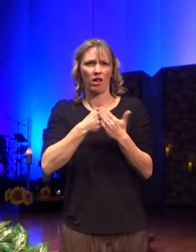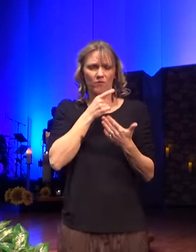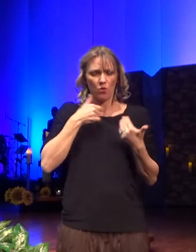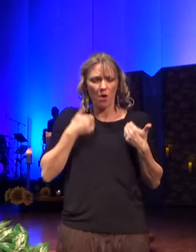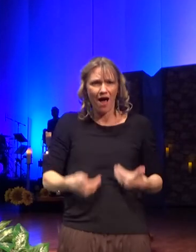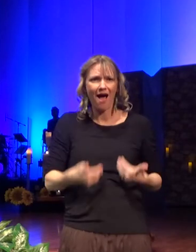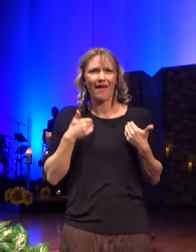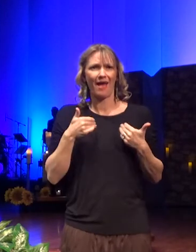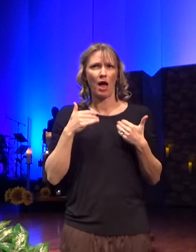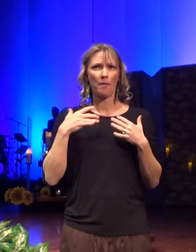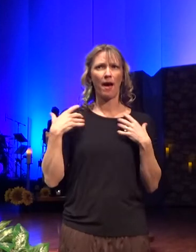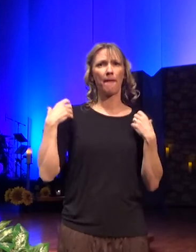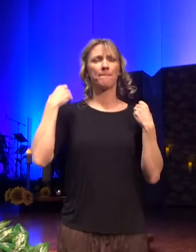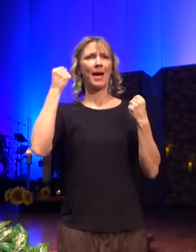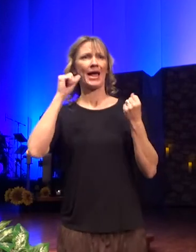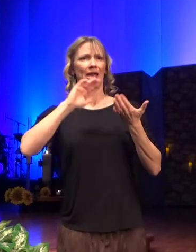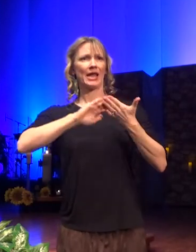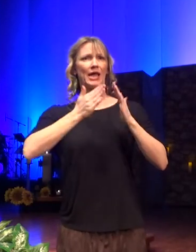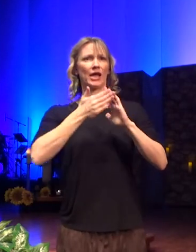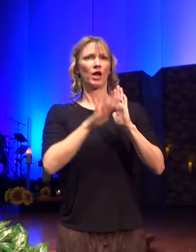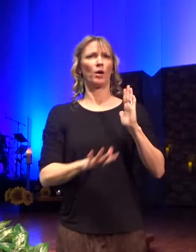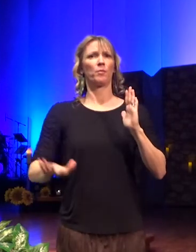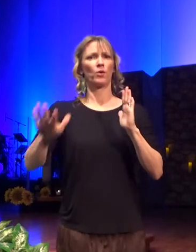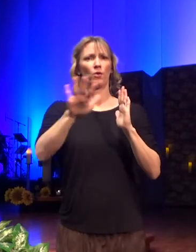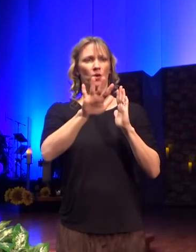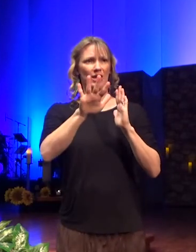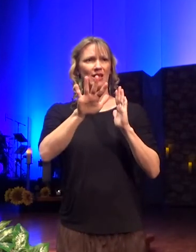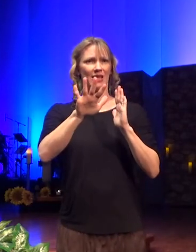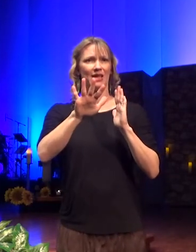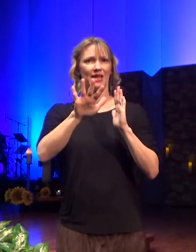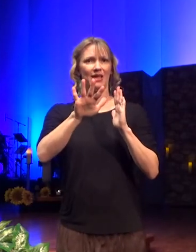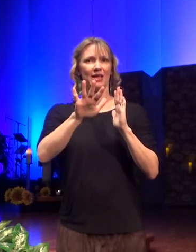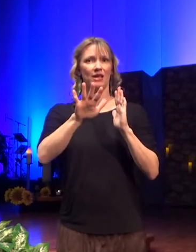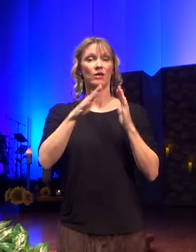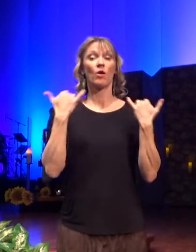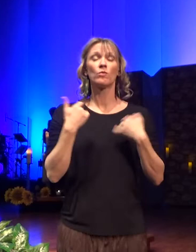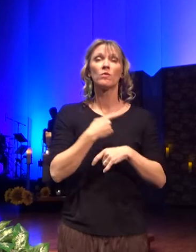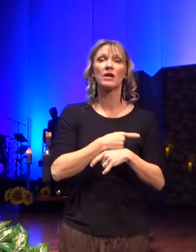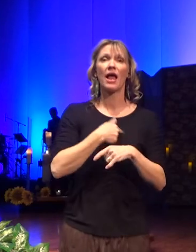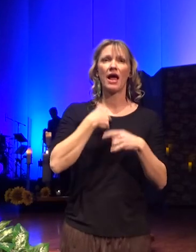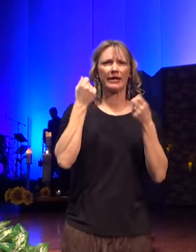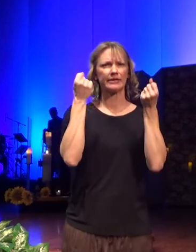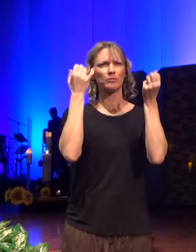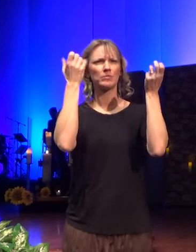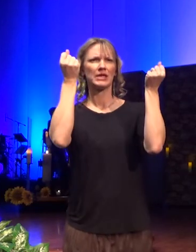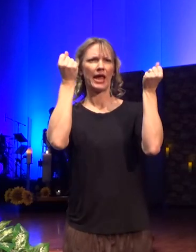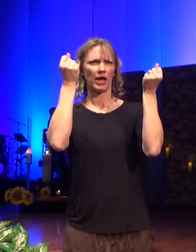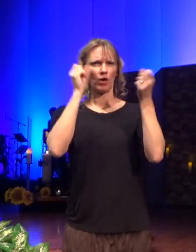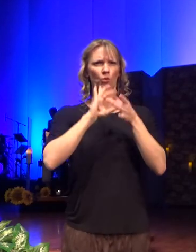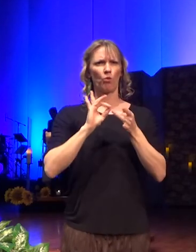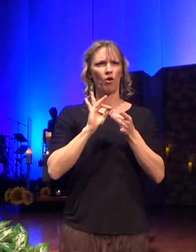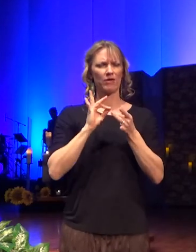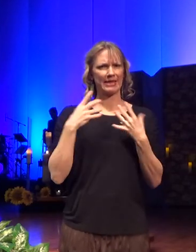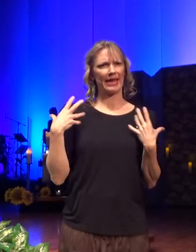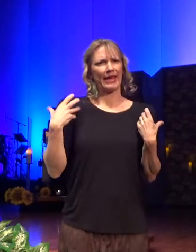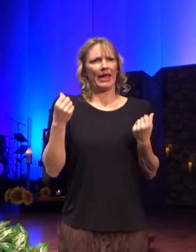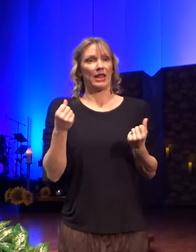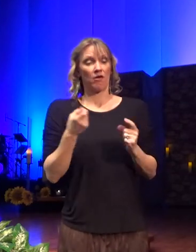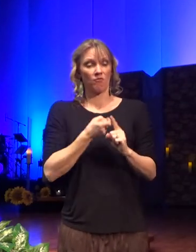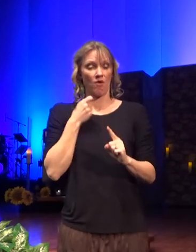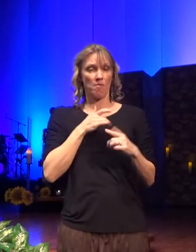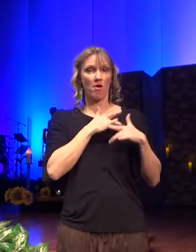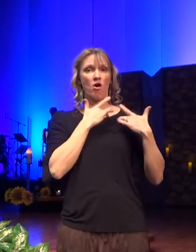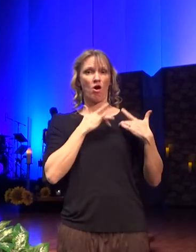am, who we are as a mighty community. So this day, I speak these healing words from a place of